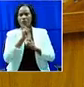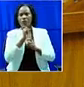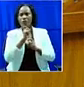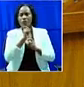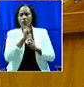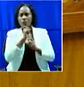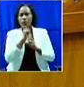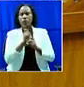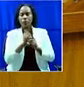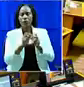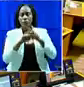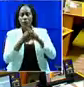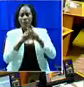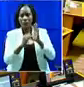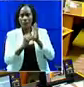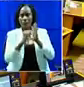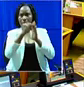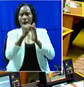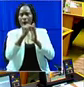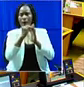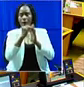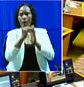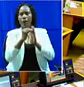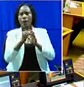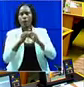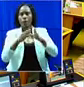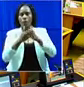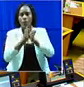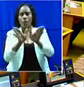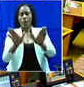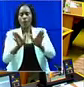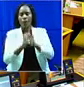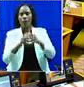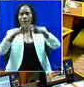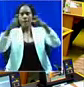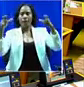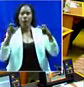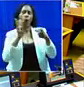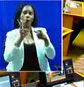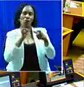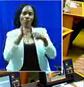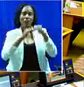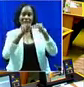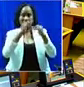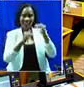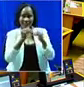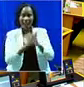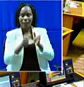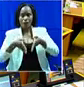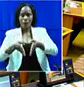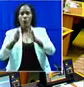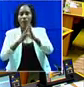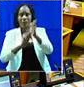instruments to unlock bulk water infrastructure and national roads improvement projects.